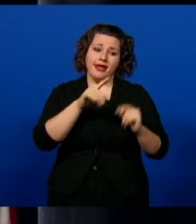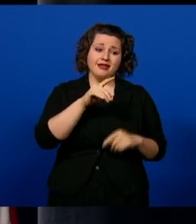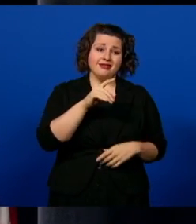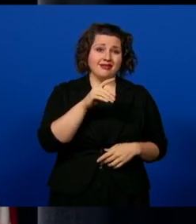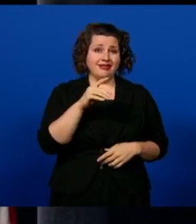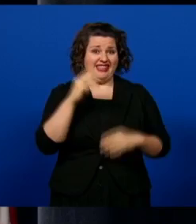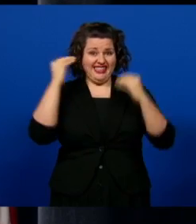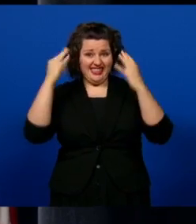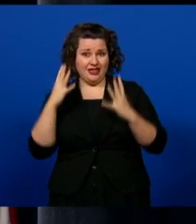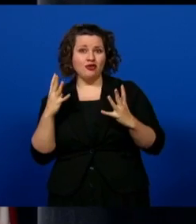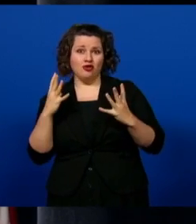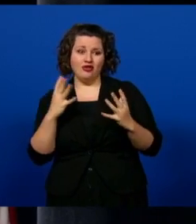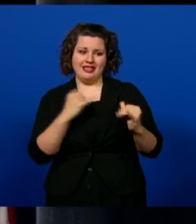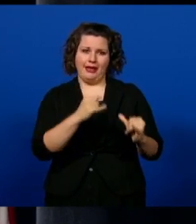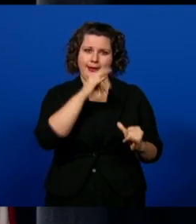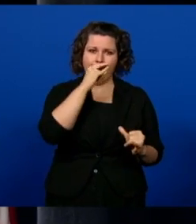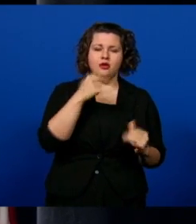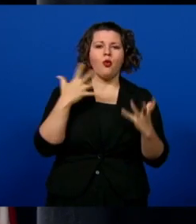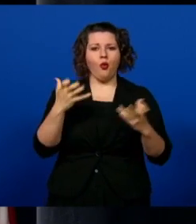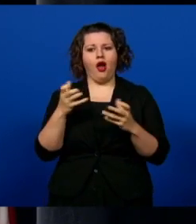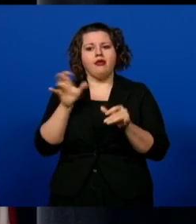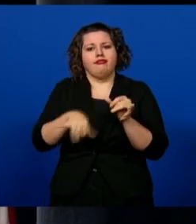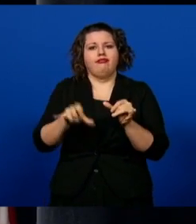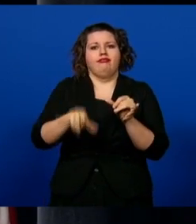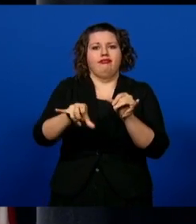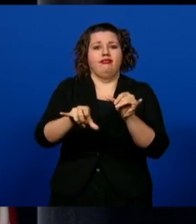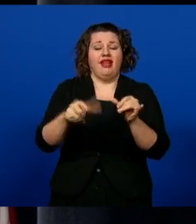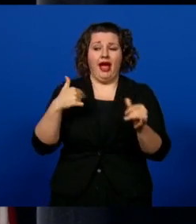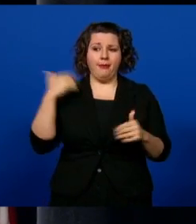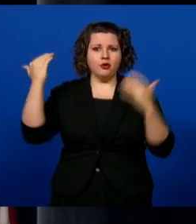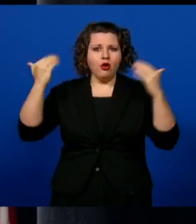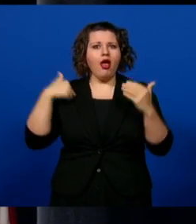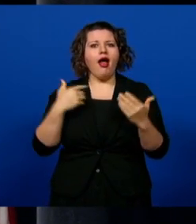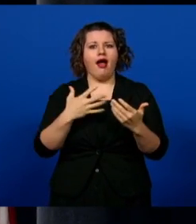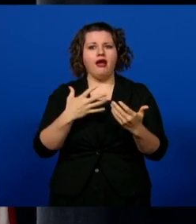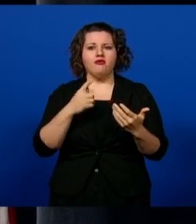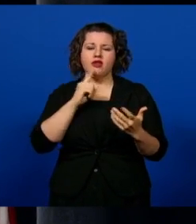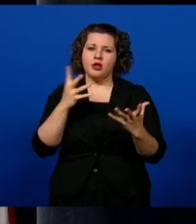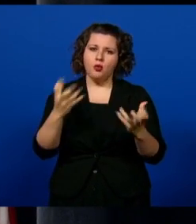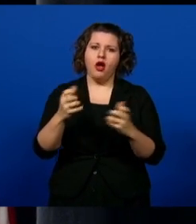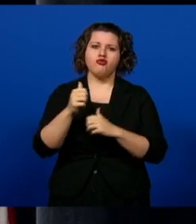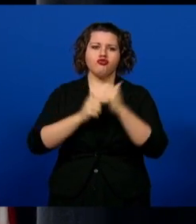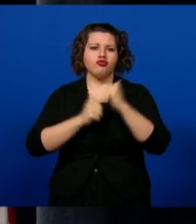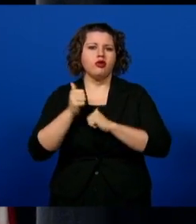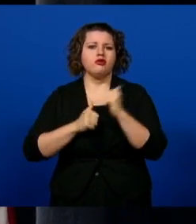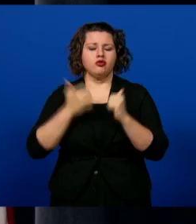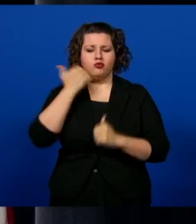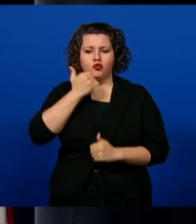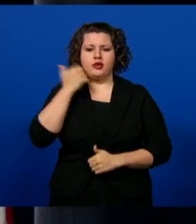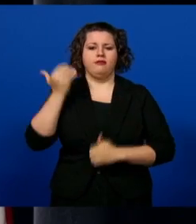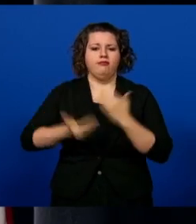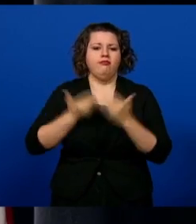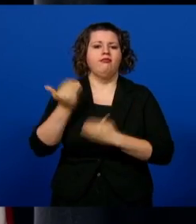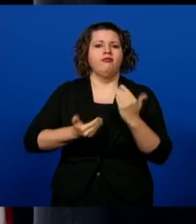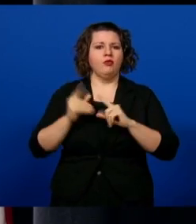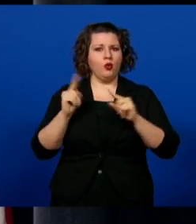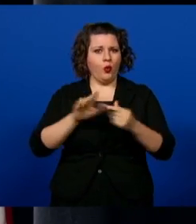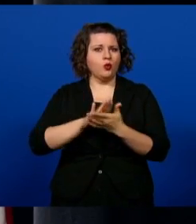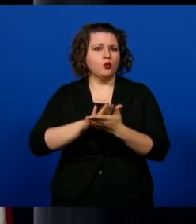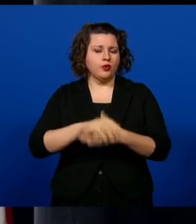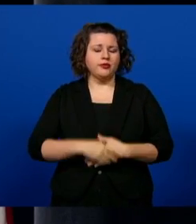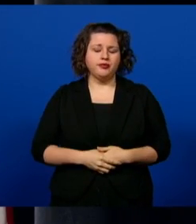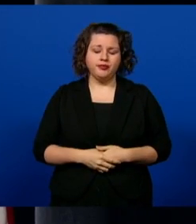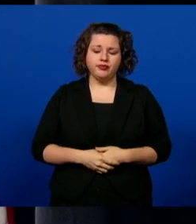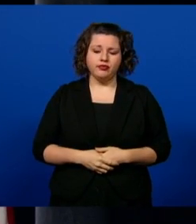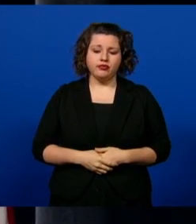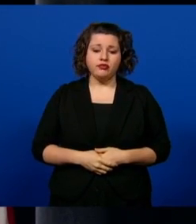crave consistency. As an adult, I crave the structure and the routine and the procedure behind going to school. You